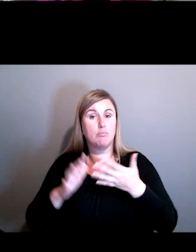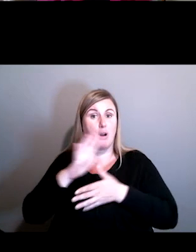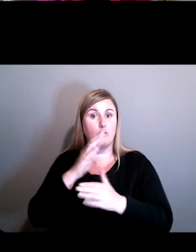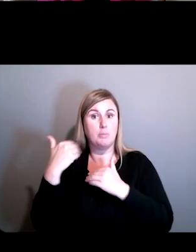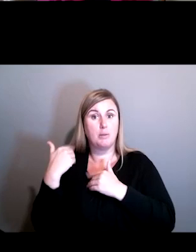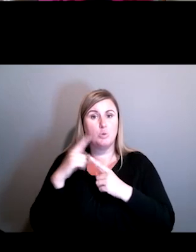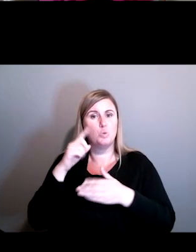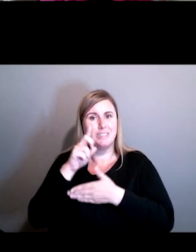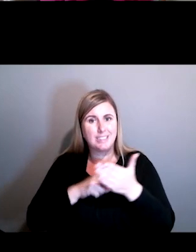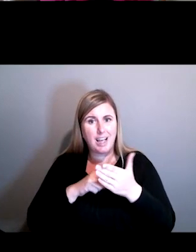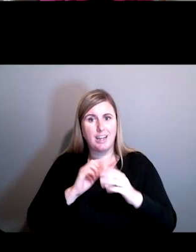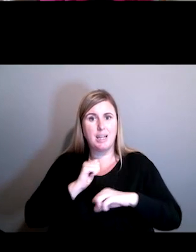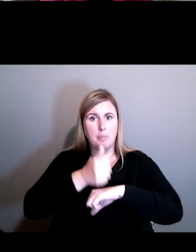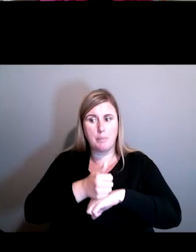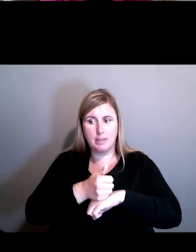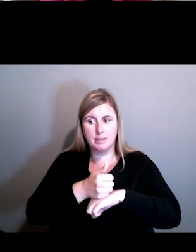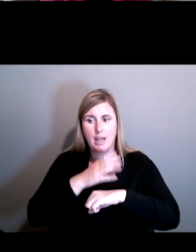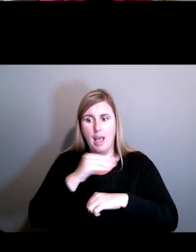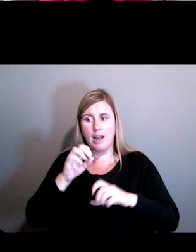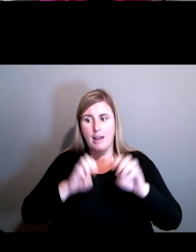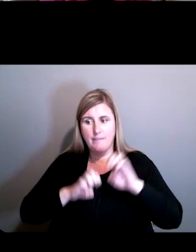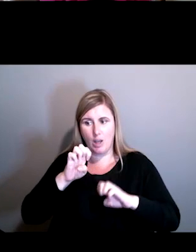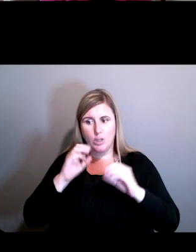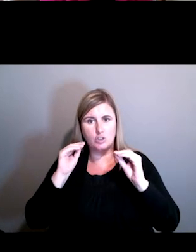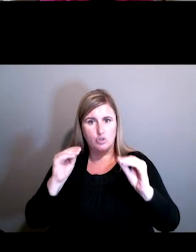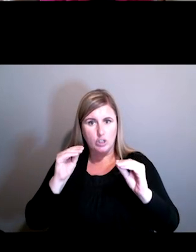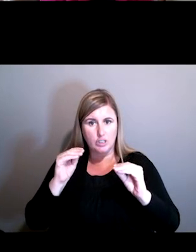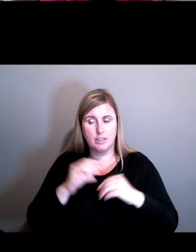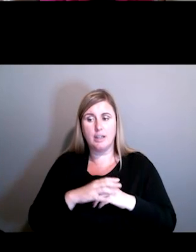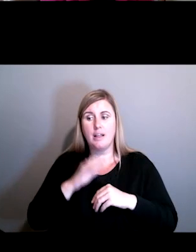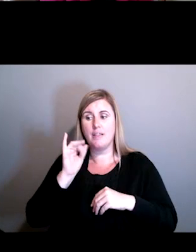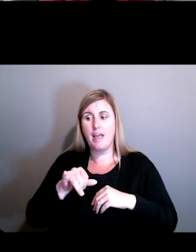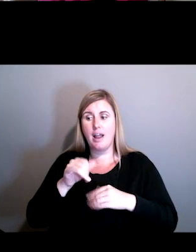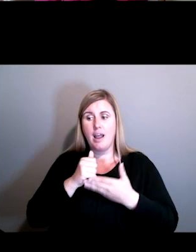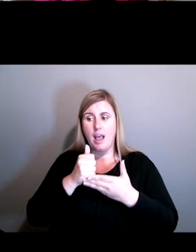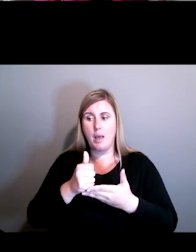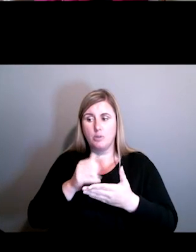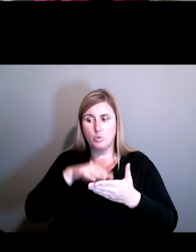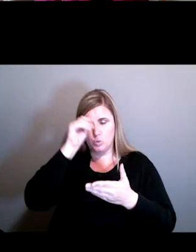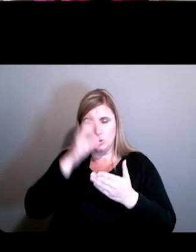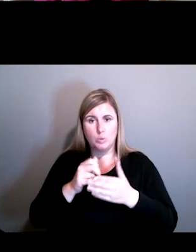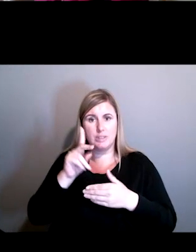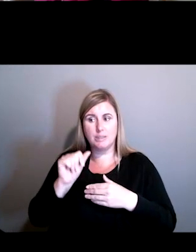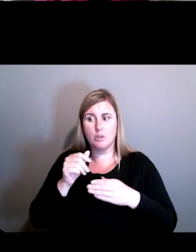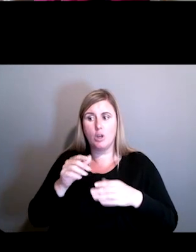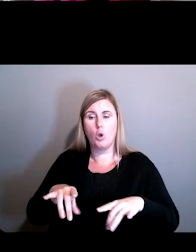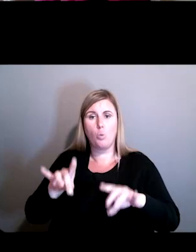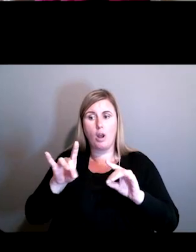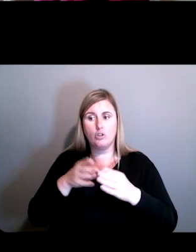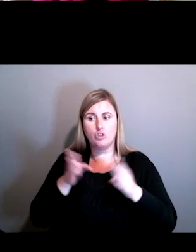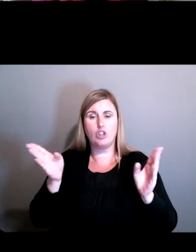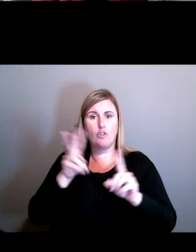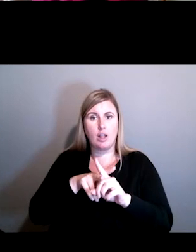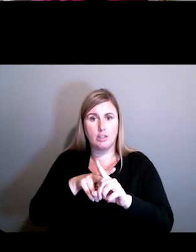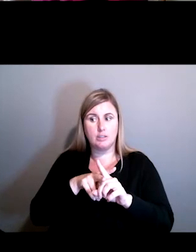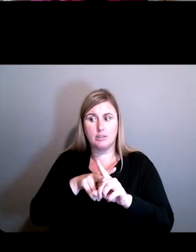are to design, implement, and evaluate instruction that helps students with disabilities acquire, generalize,